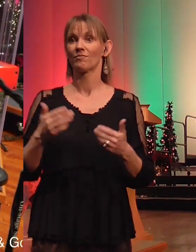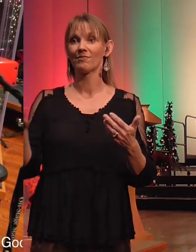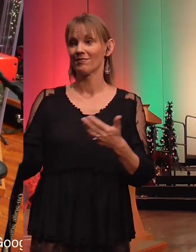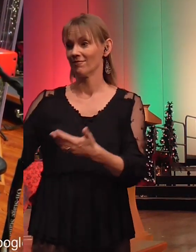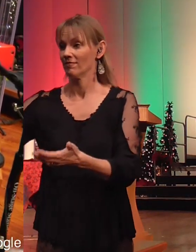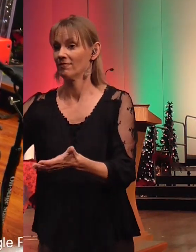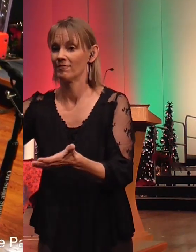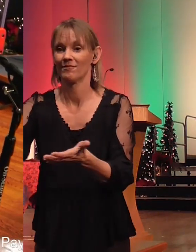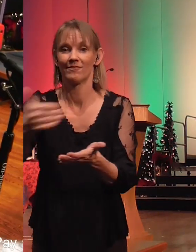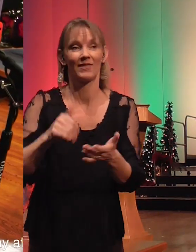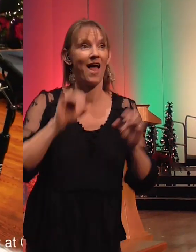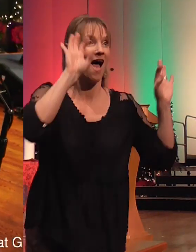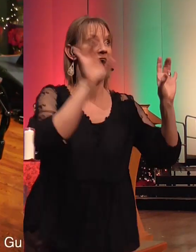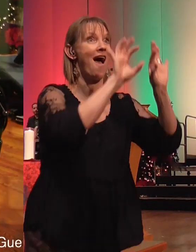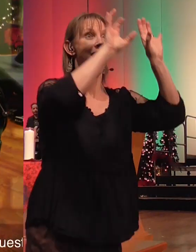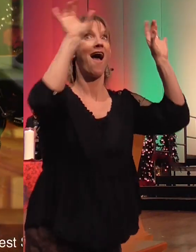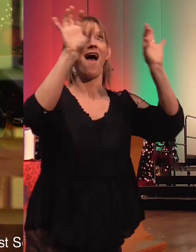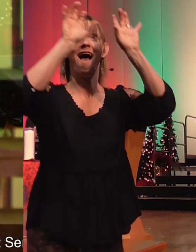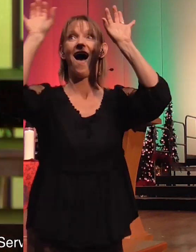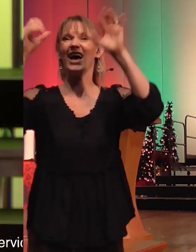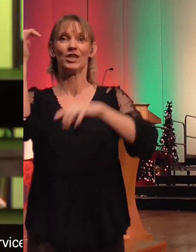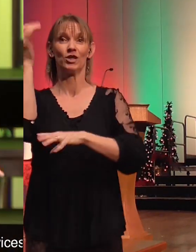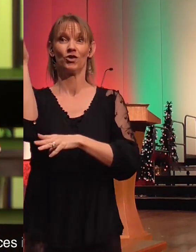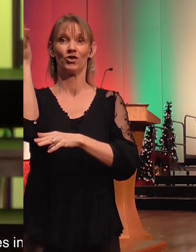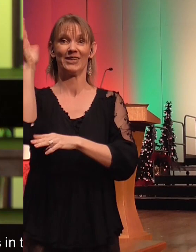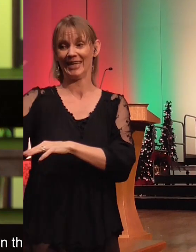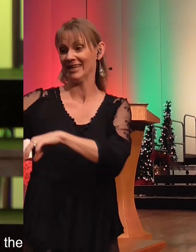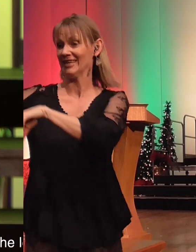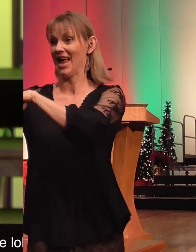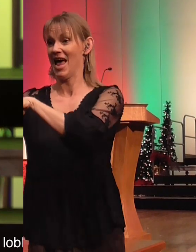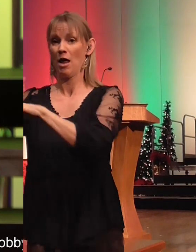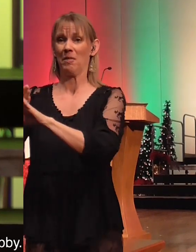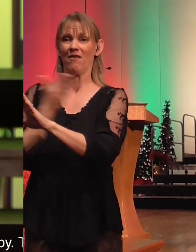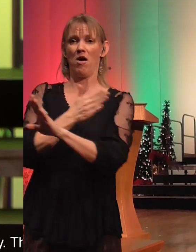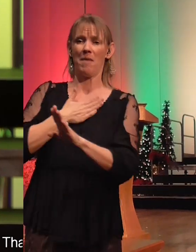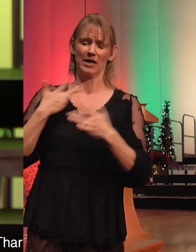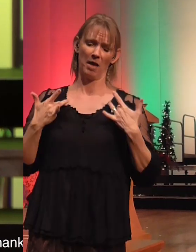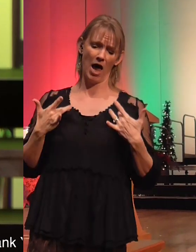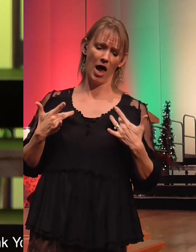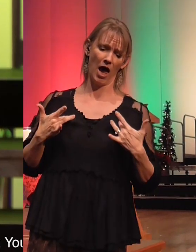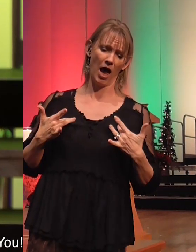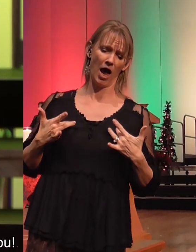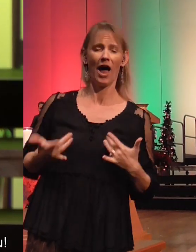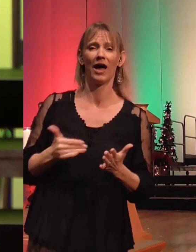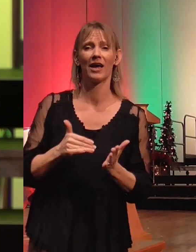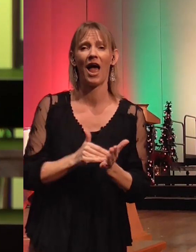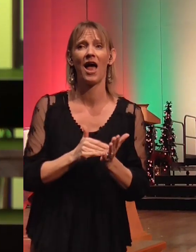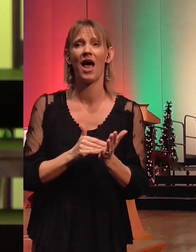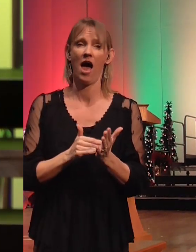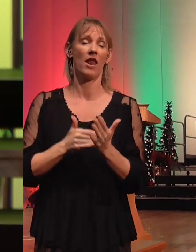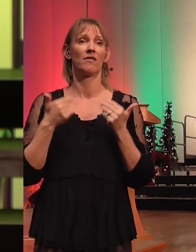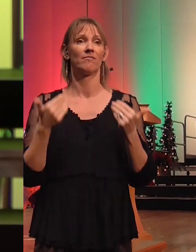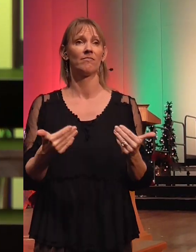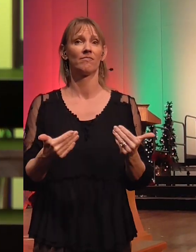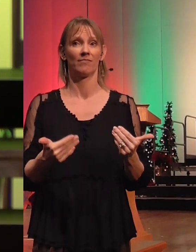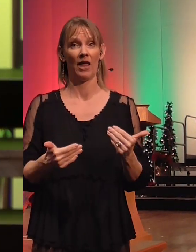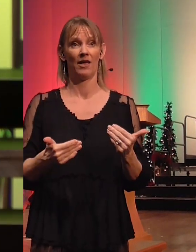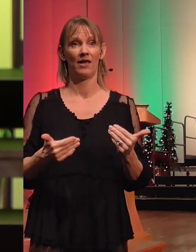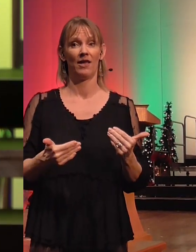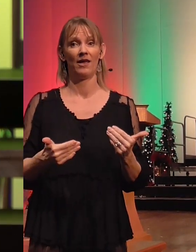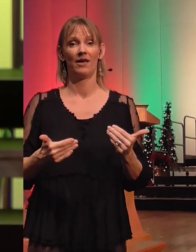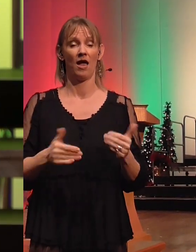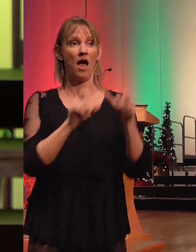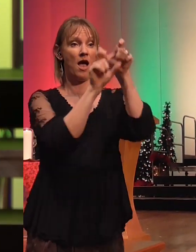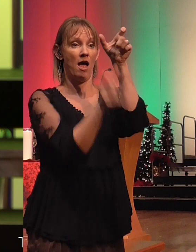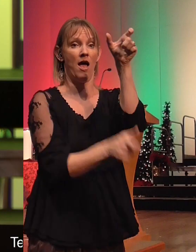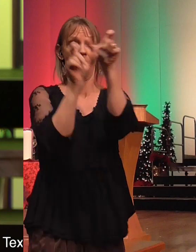All out the holly, put up the tree before my spirit falls again. Fill up